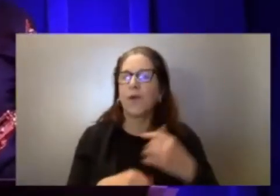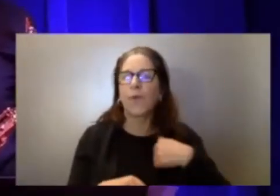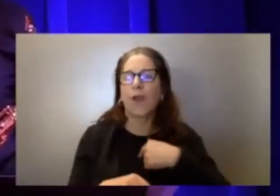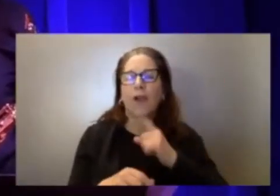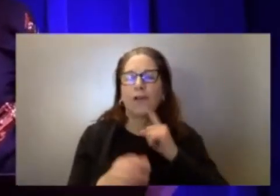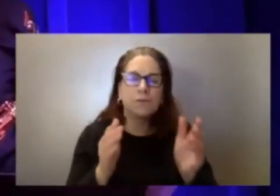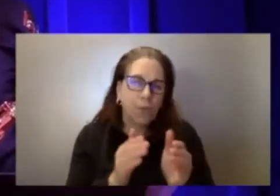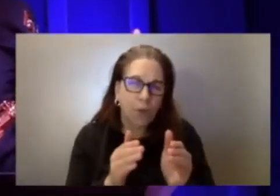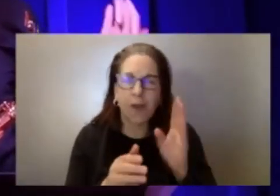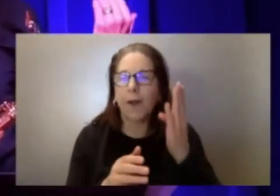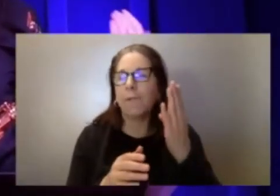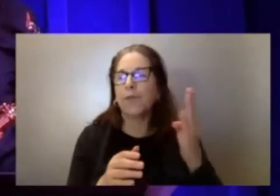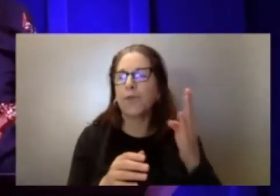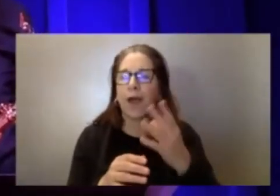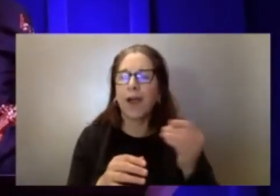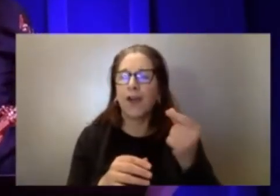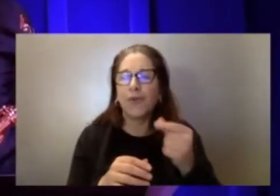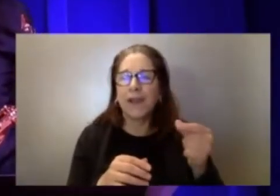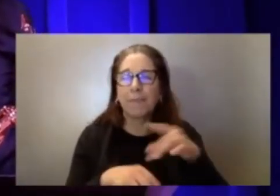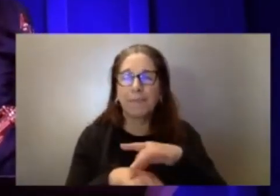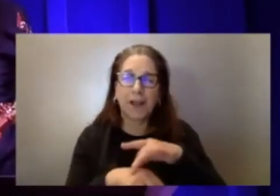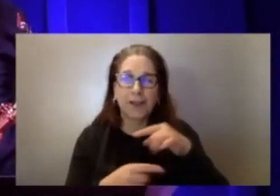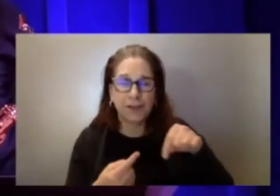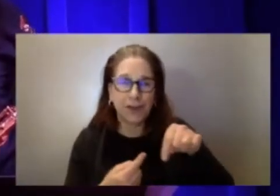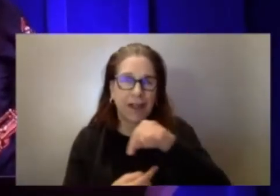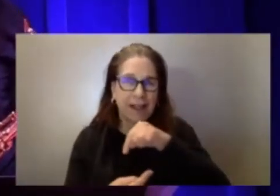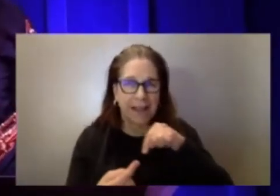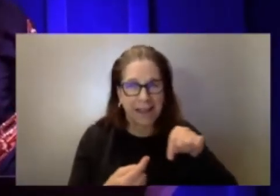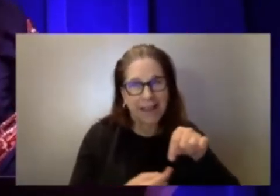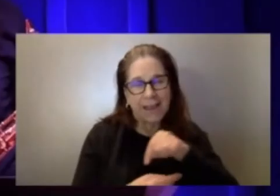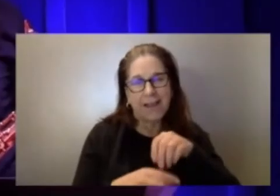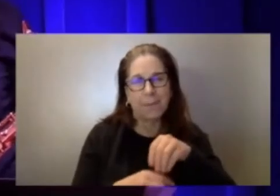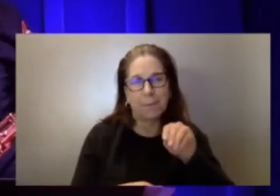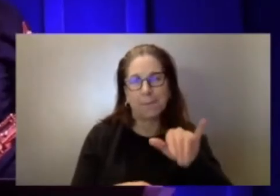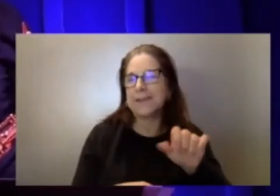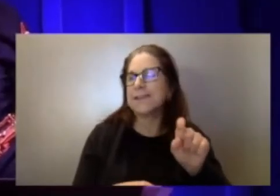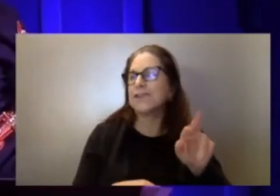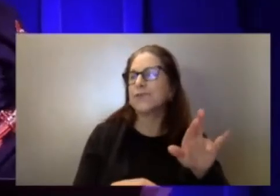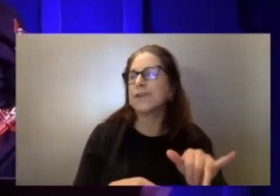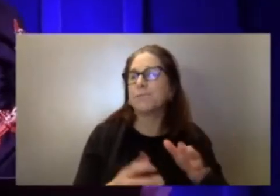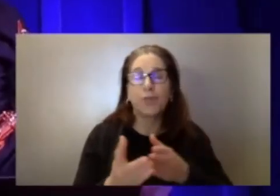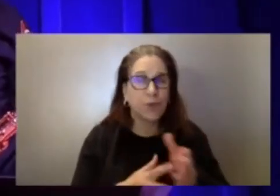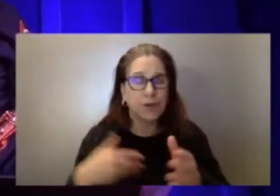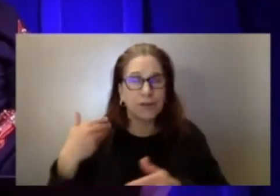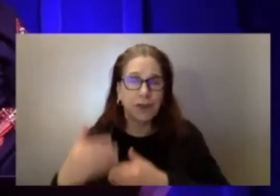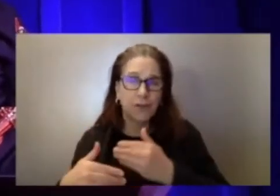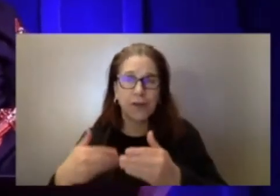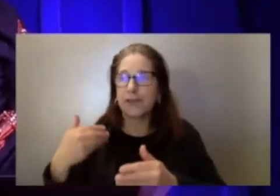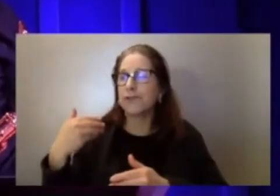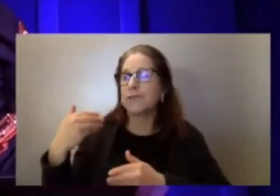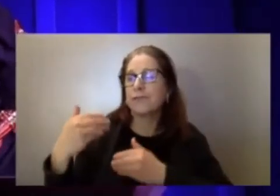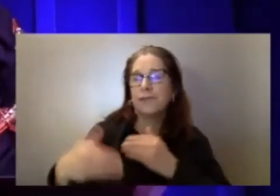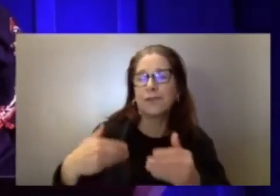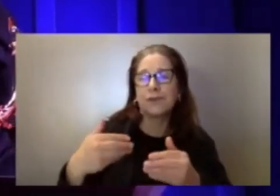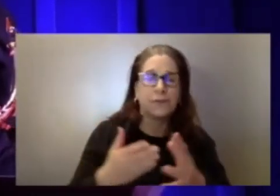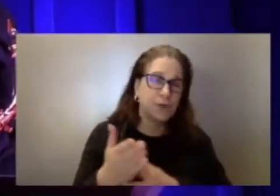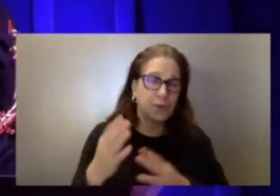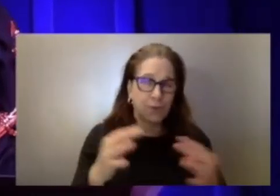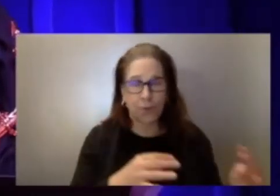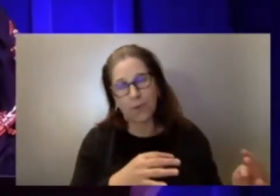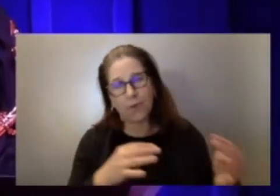food. We are a small and green planet circling in mystery through